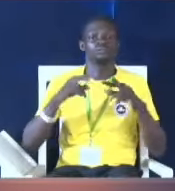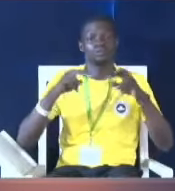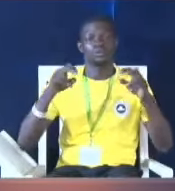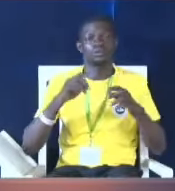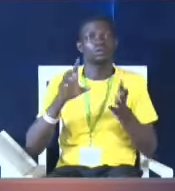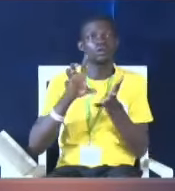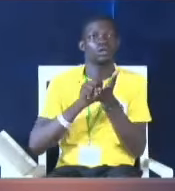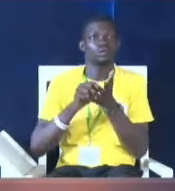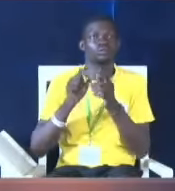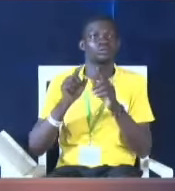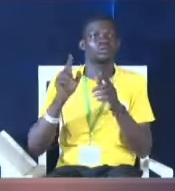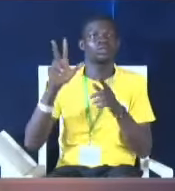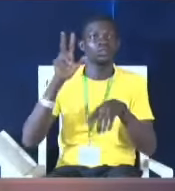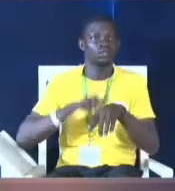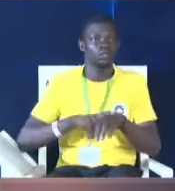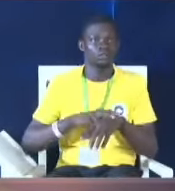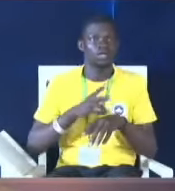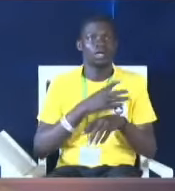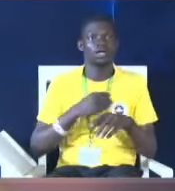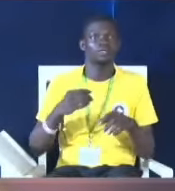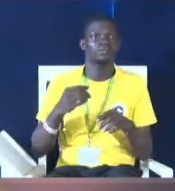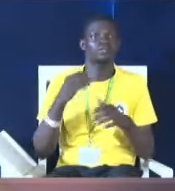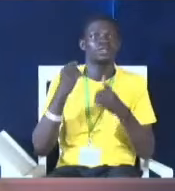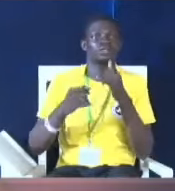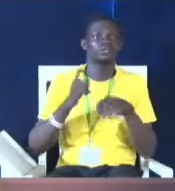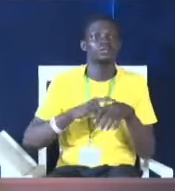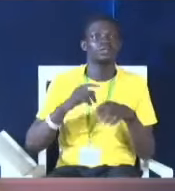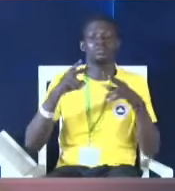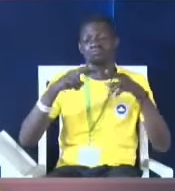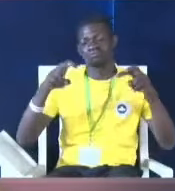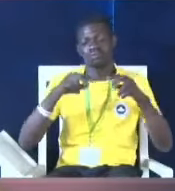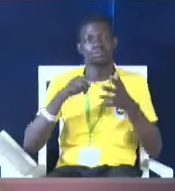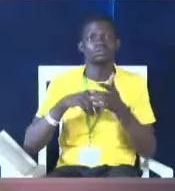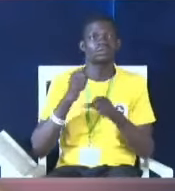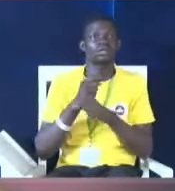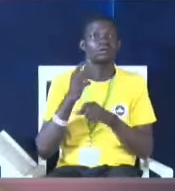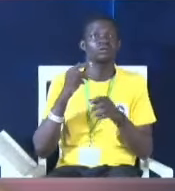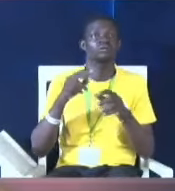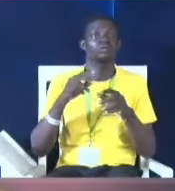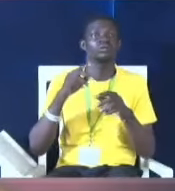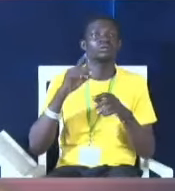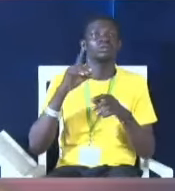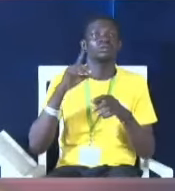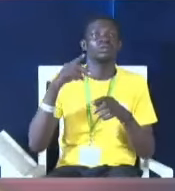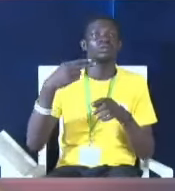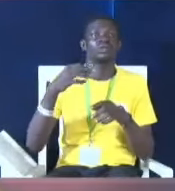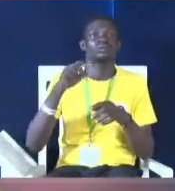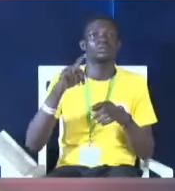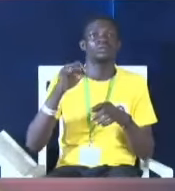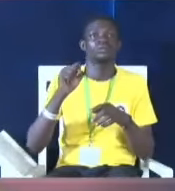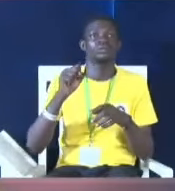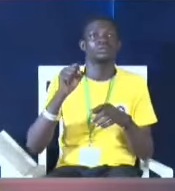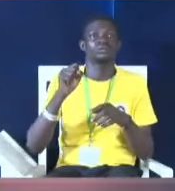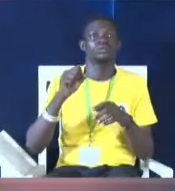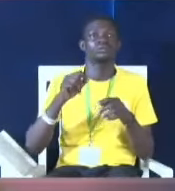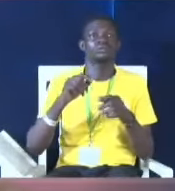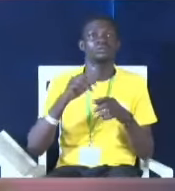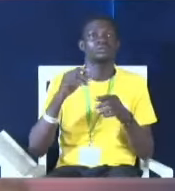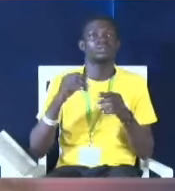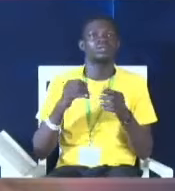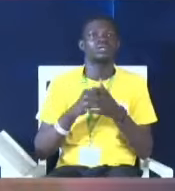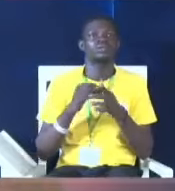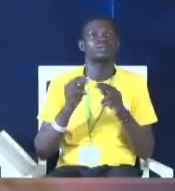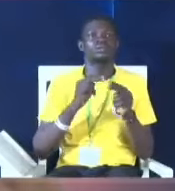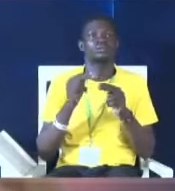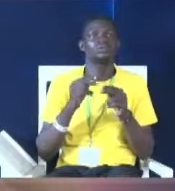cancer 3 different times. At the last diagnosis early this year, I was diagnosed with metastasis and esophageal carcinoma,